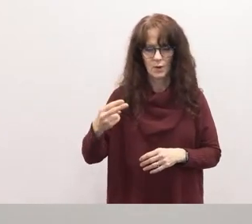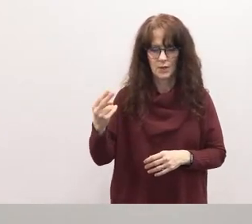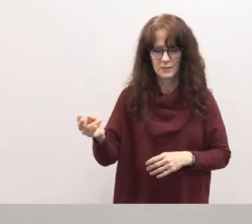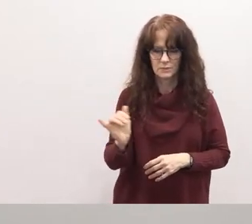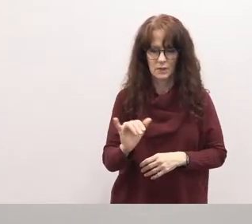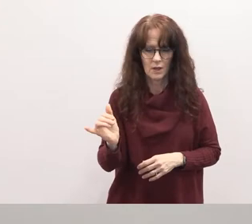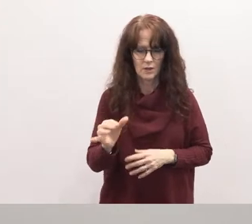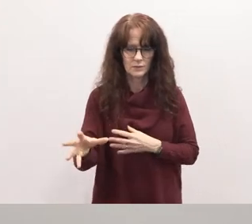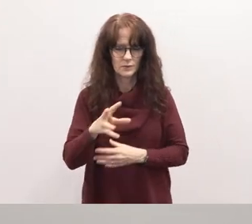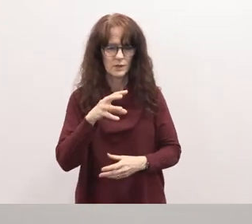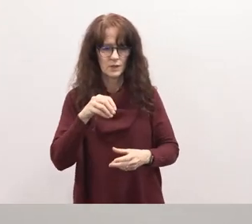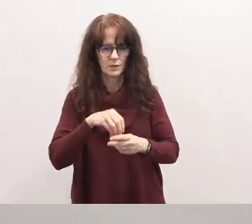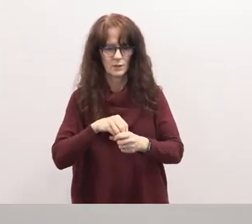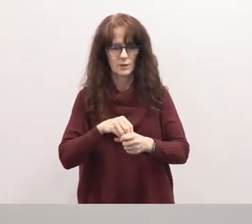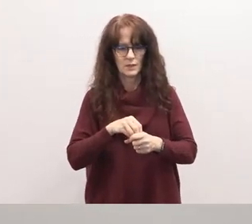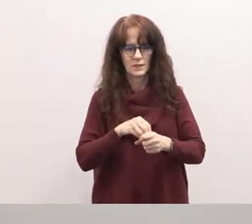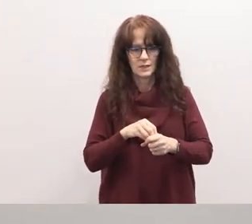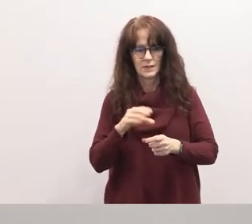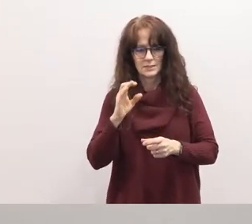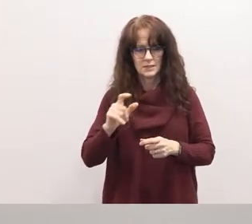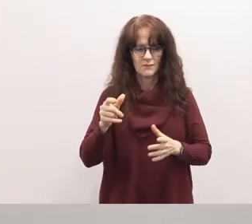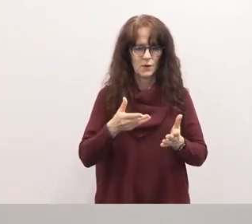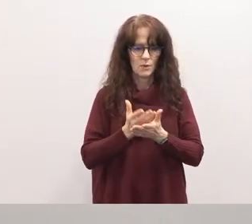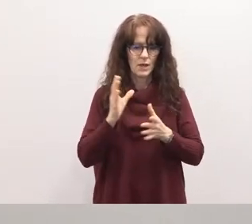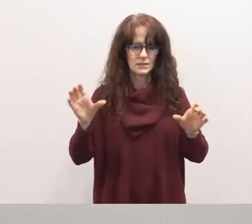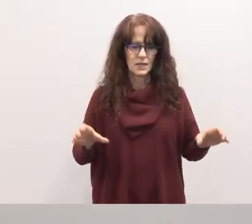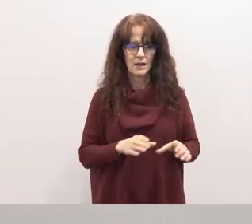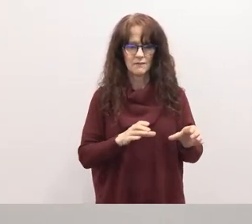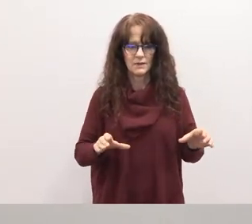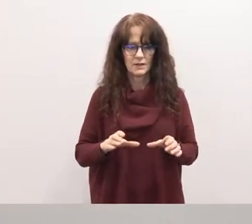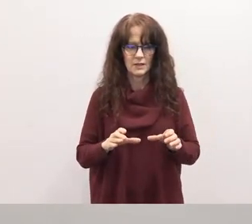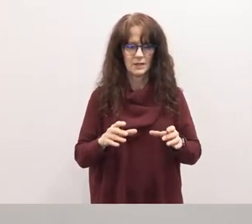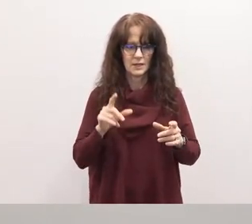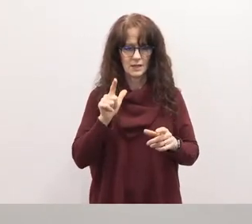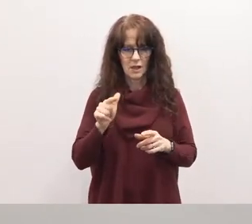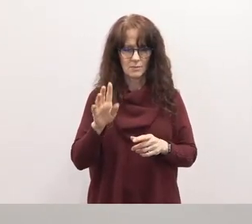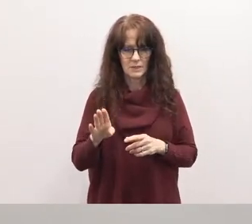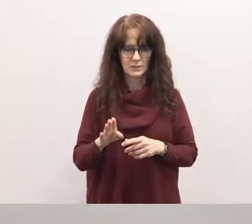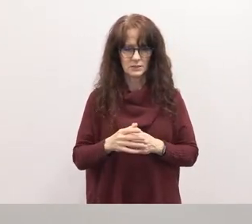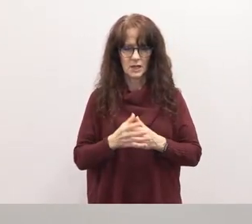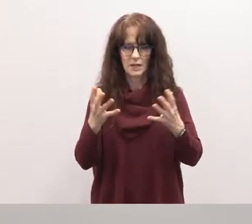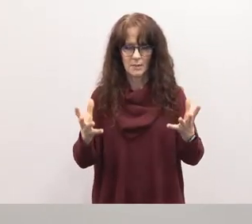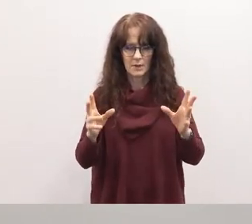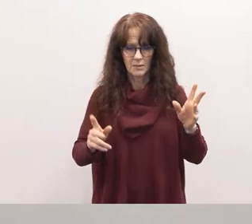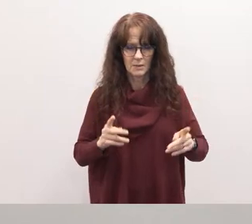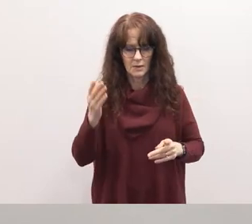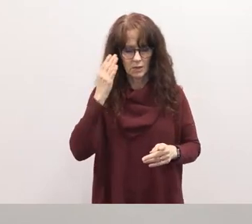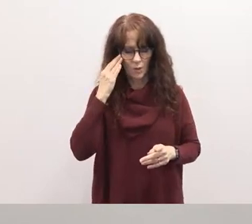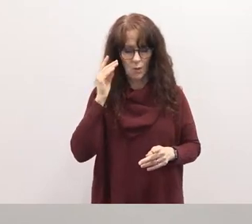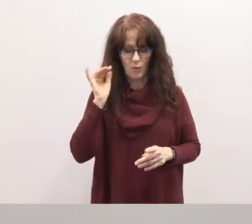also included civil rights activities right here in Long Beach, and I don't think very many people